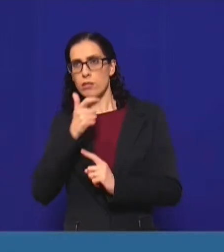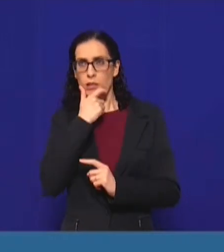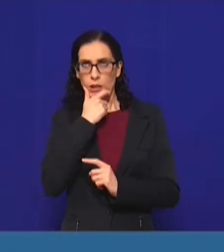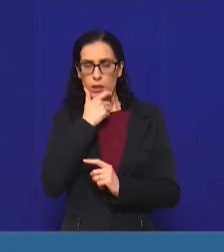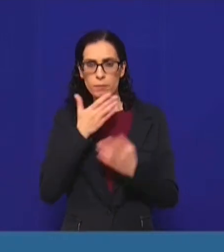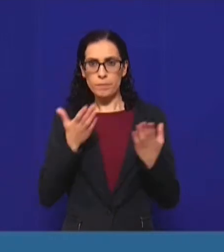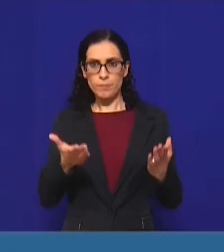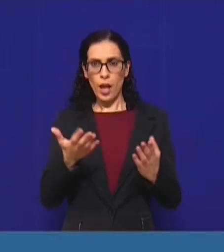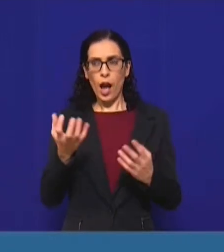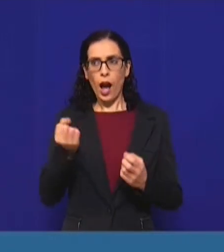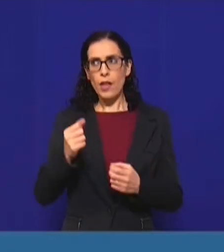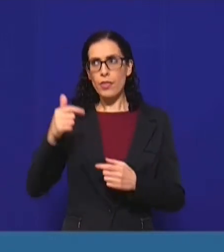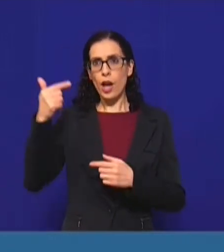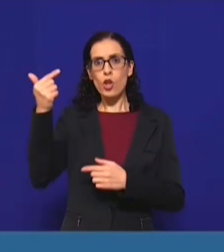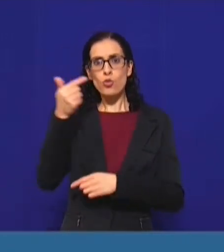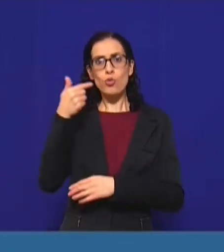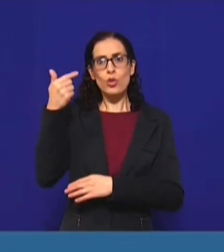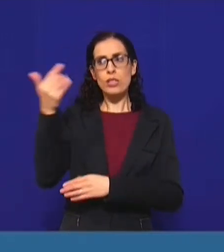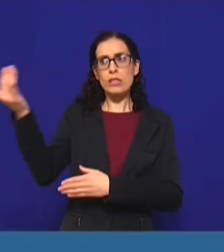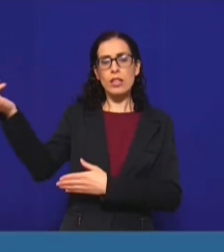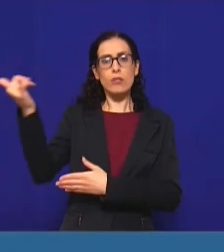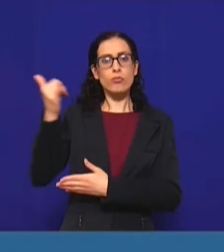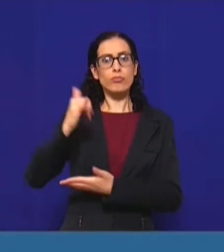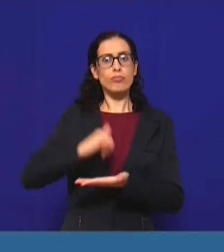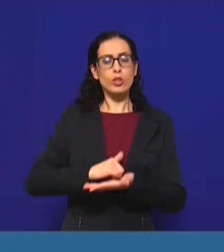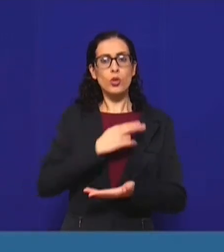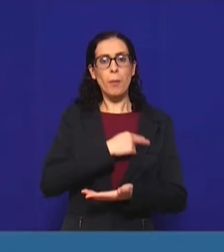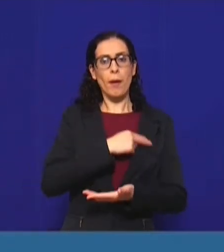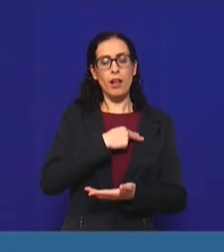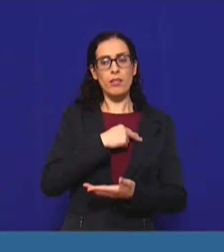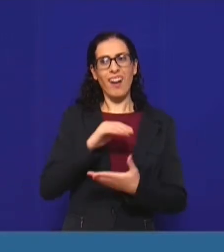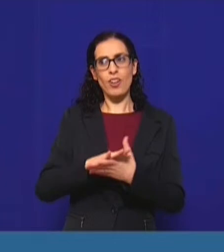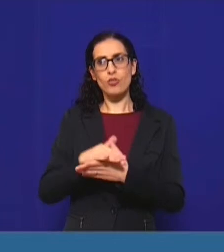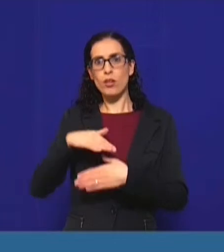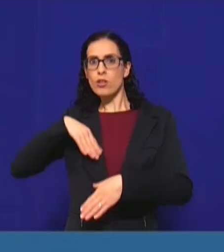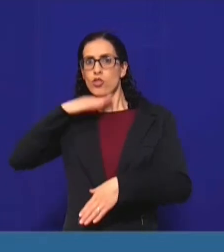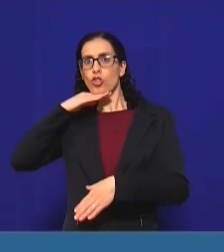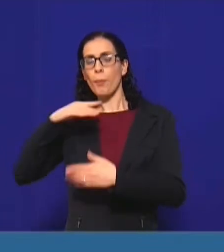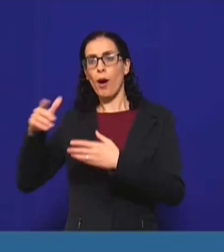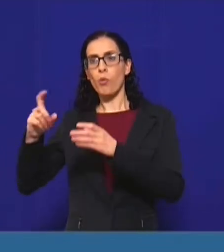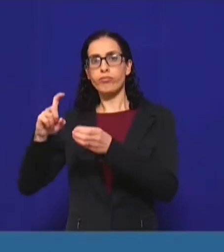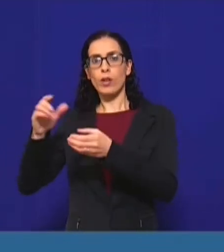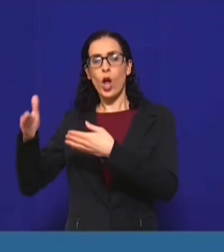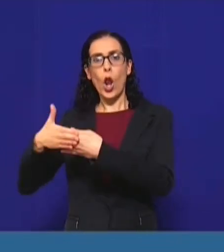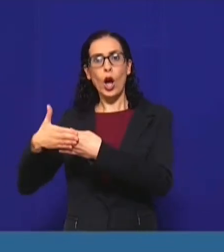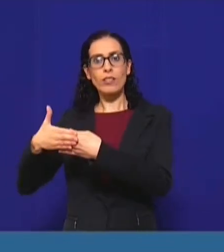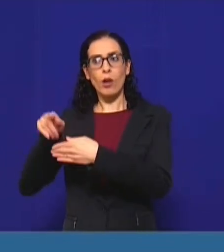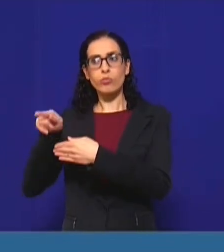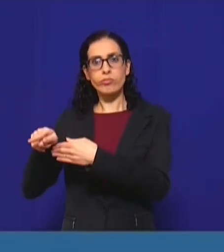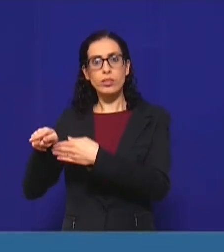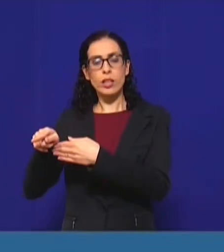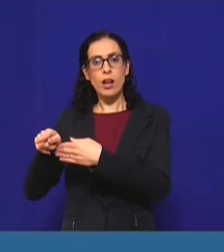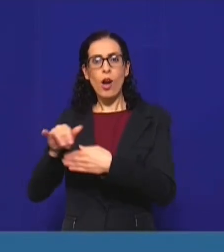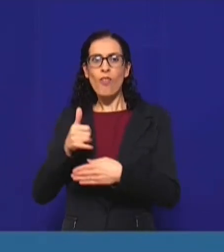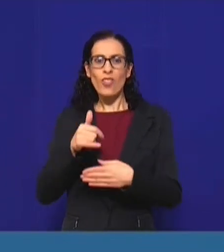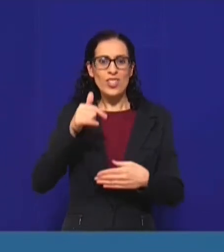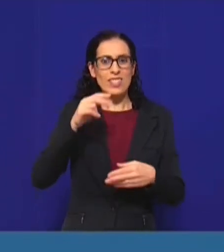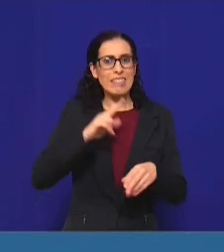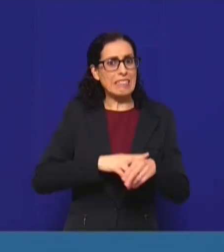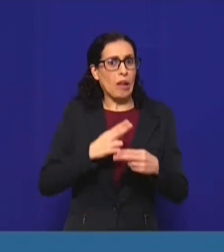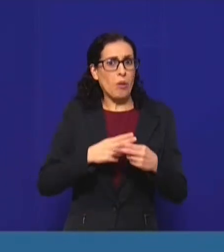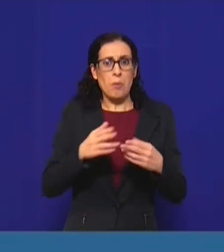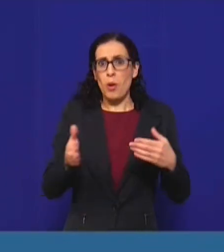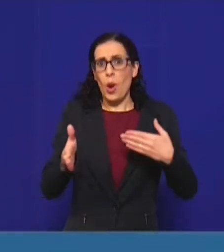have tourists who are coming to Malta to escape lockdowns in their own countries. Don't you think that it's time for a soft lockdown in order